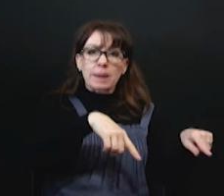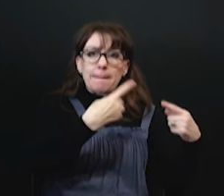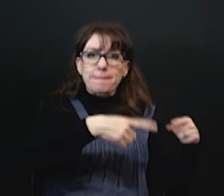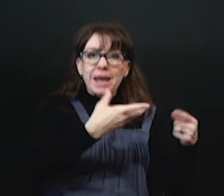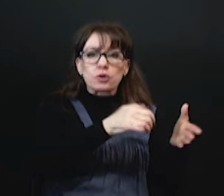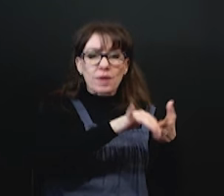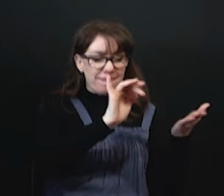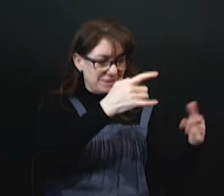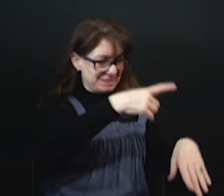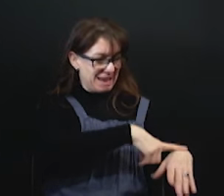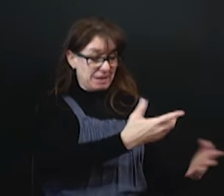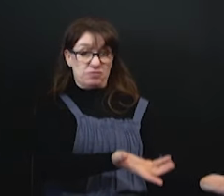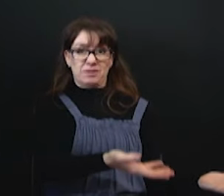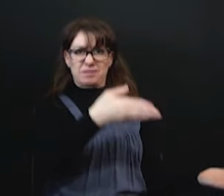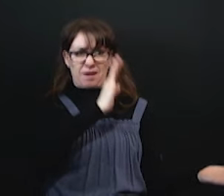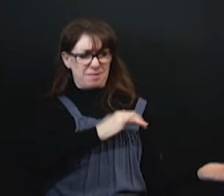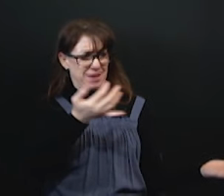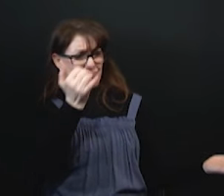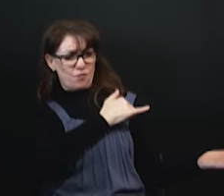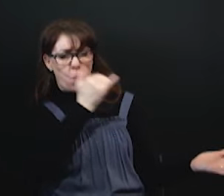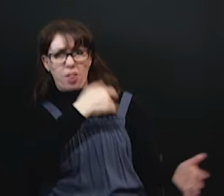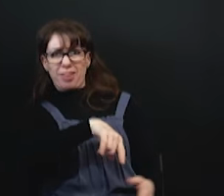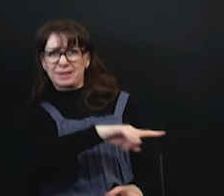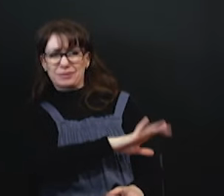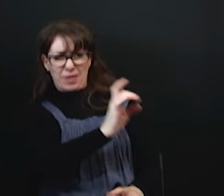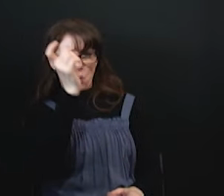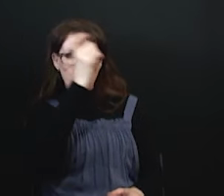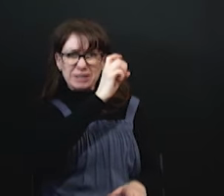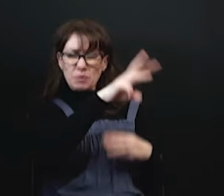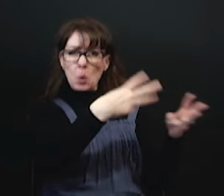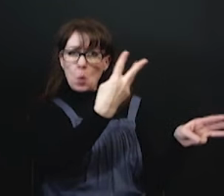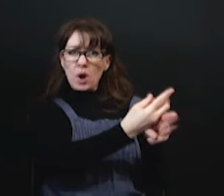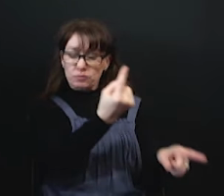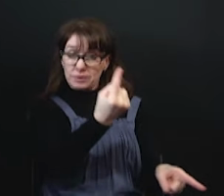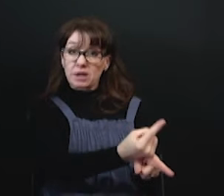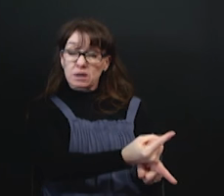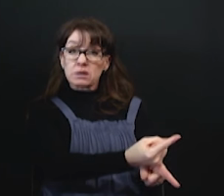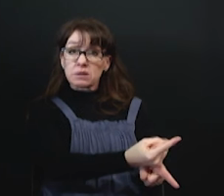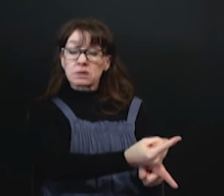age? Has not God made foolish the wisdom of the world?"